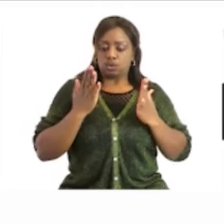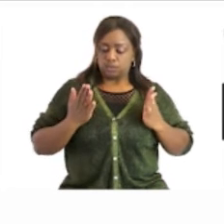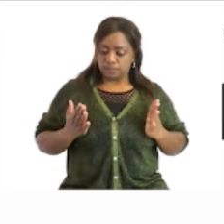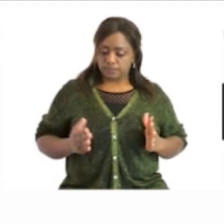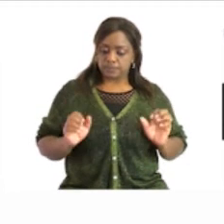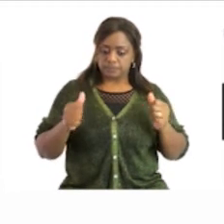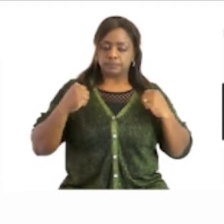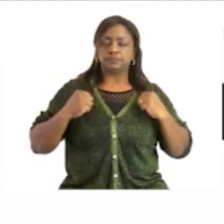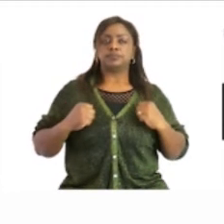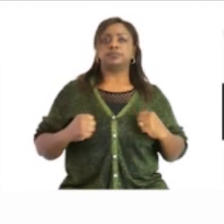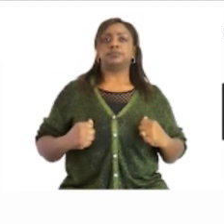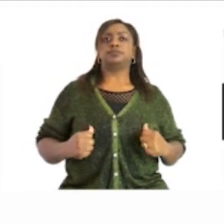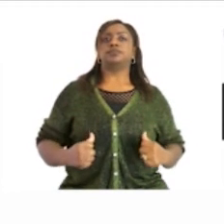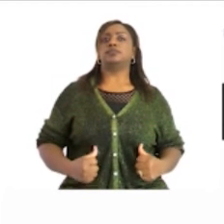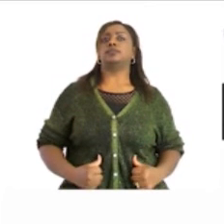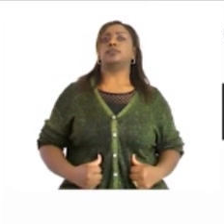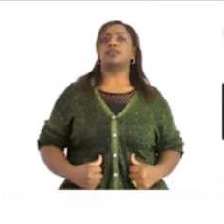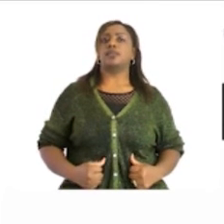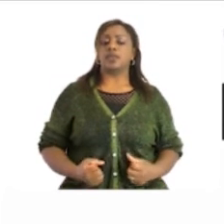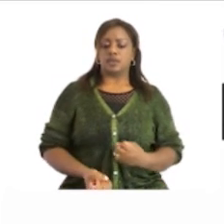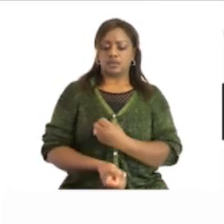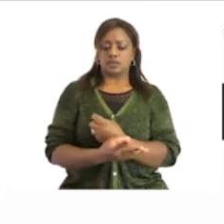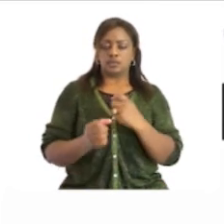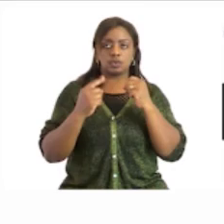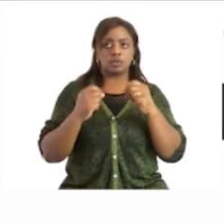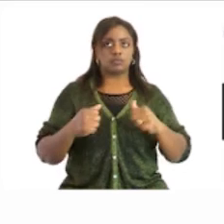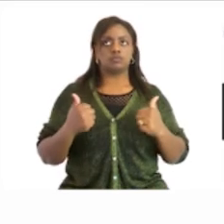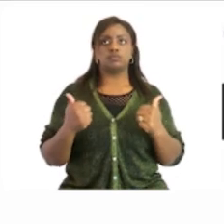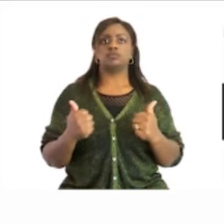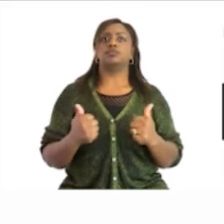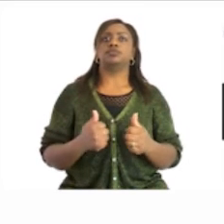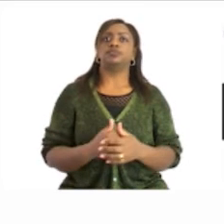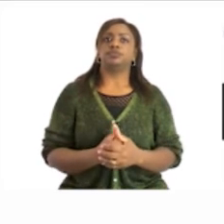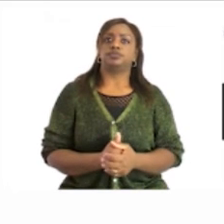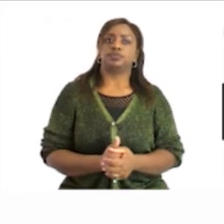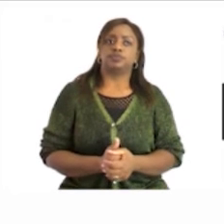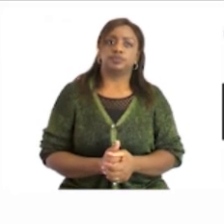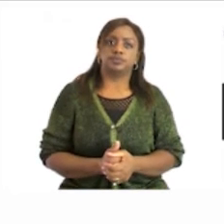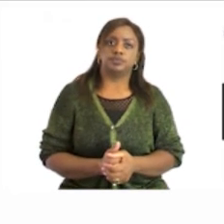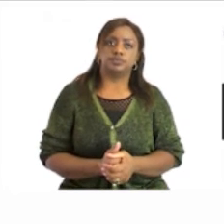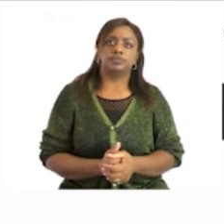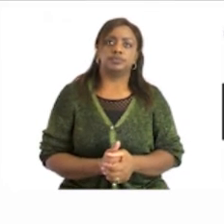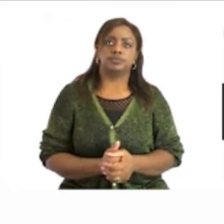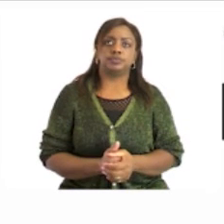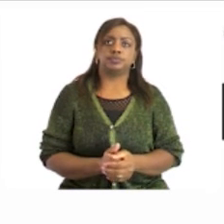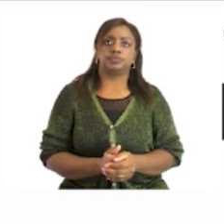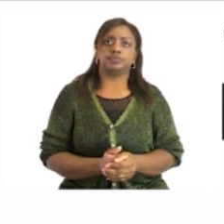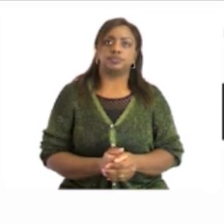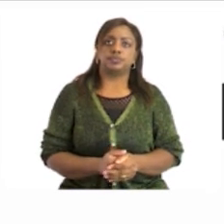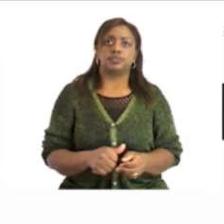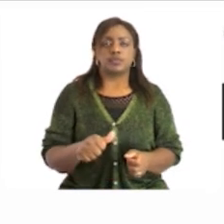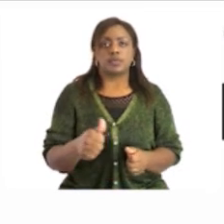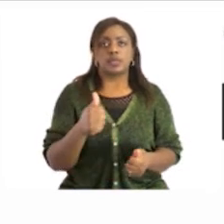when you get a cold or a flu, your mom is going to tell you, go get into bed until you are healthy. Okay, so and another